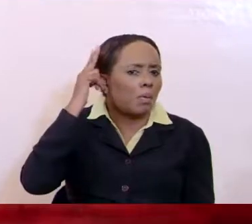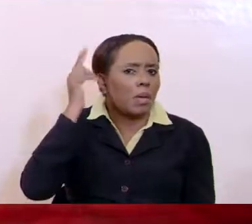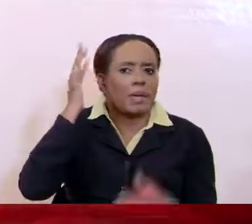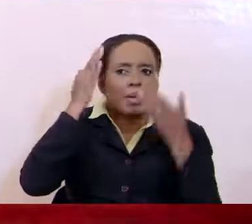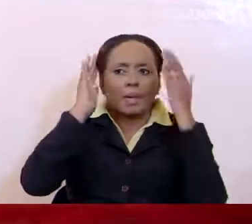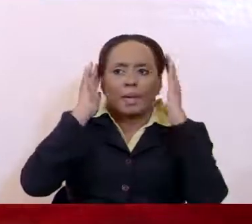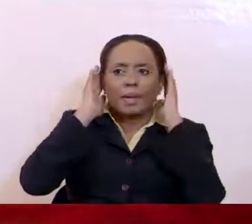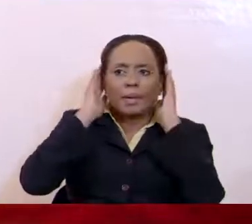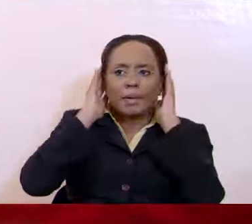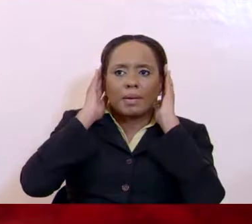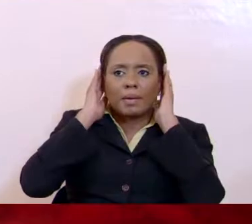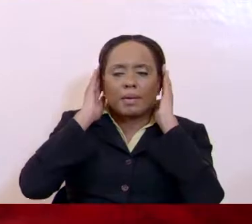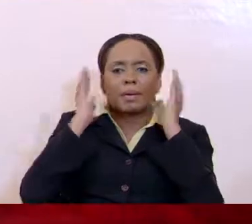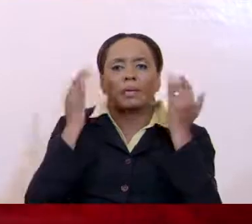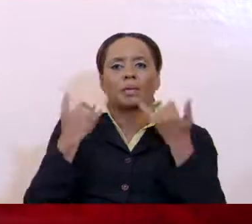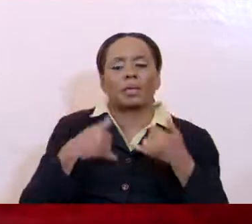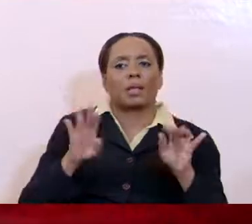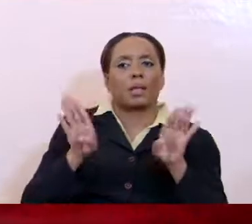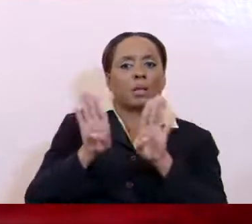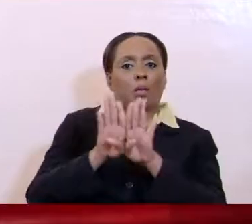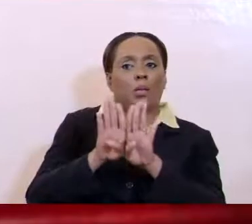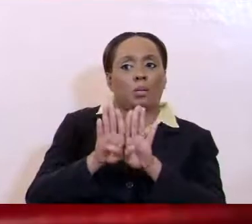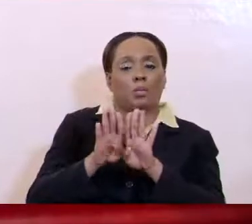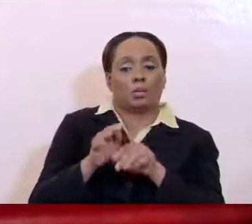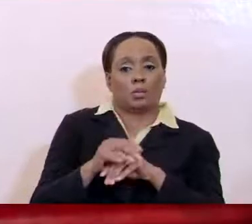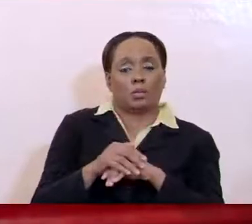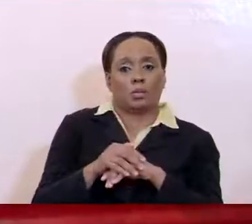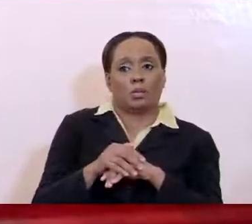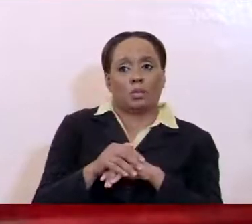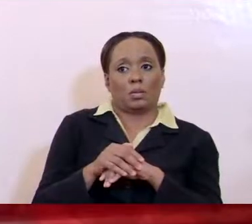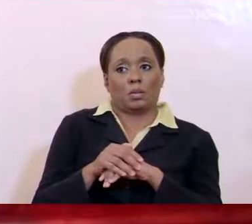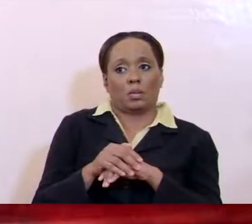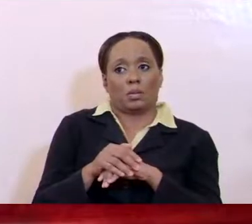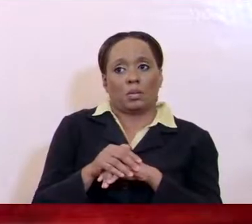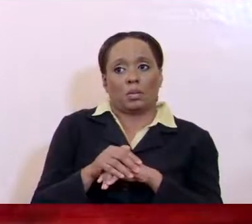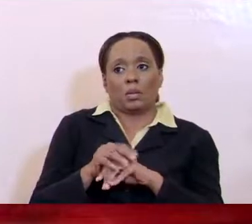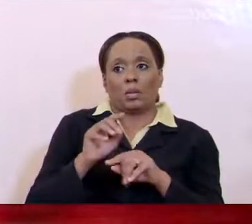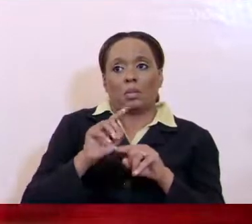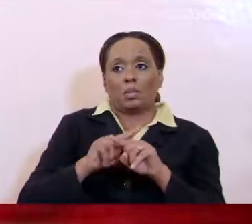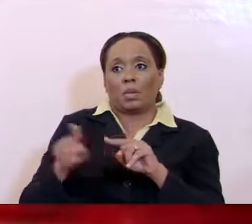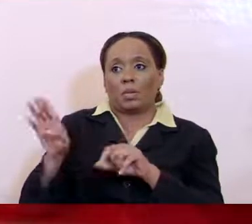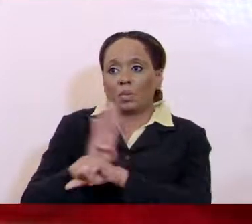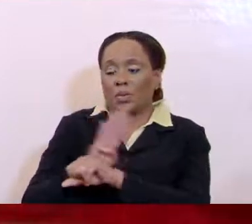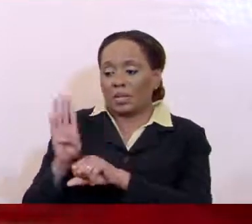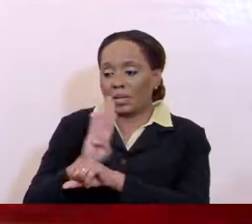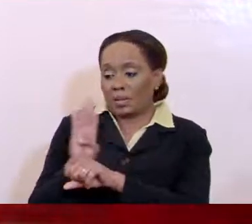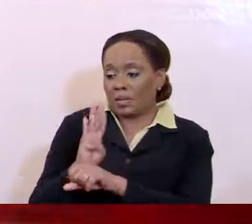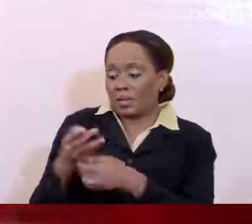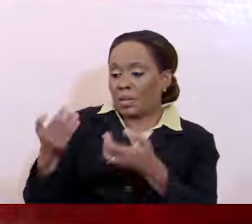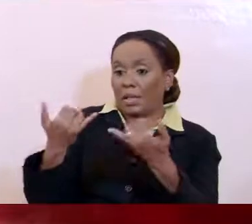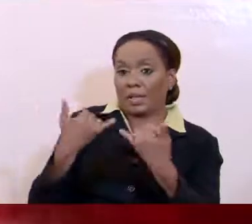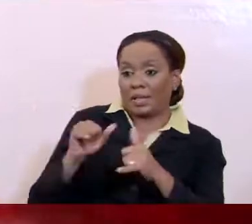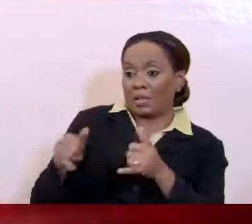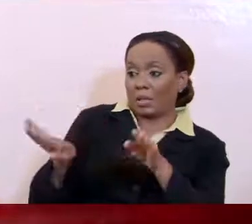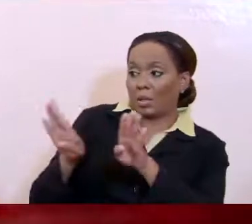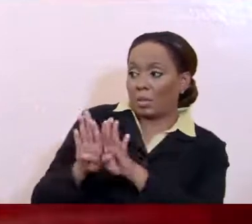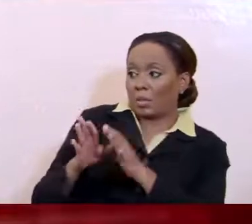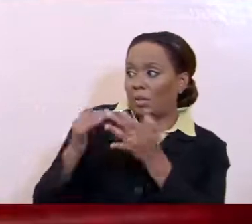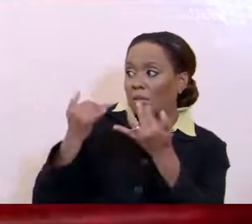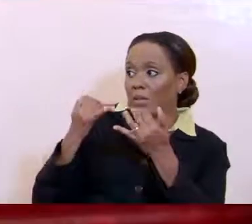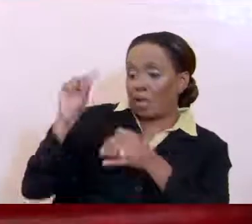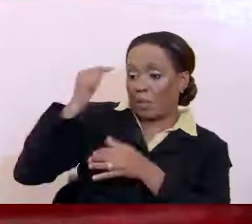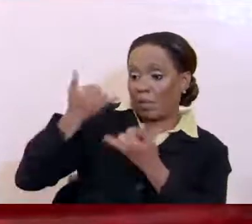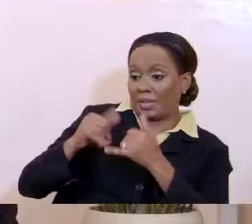Is it government's intention to continue to give those businesses which are closed a subsidy going forward until they're allowed to